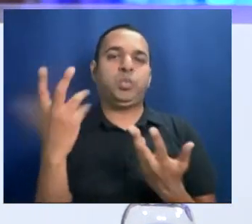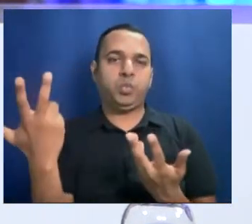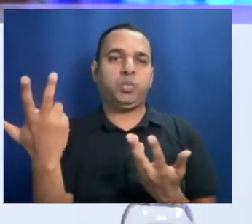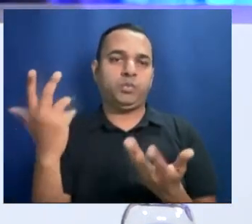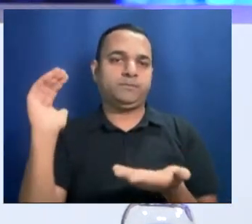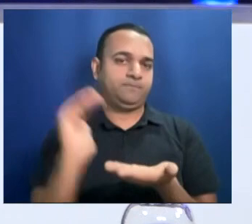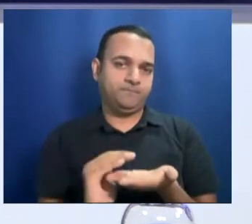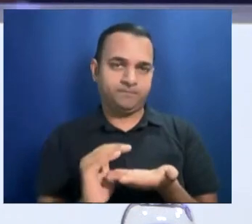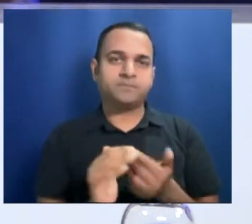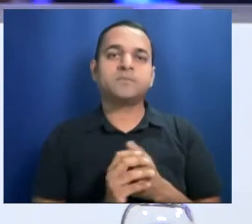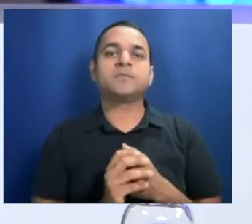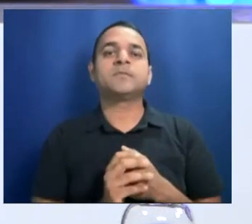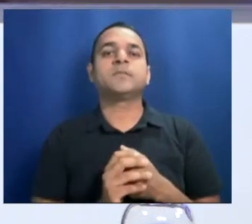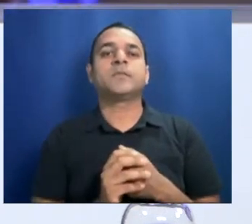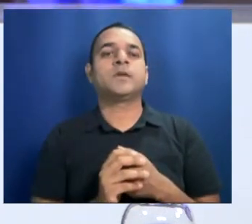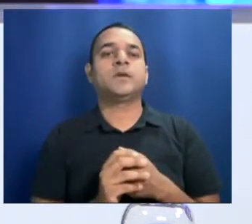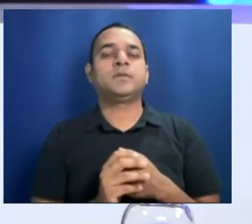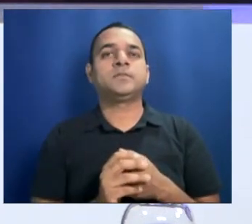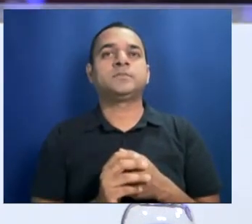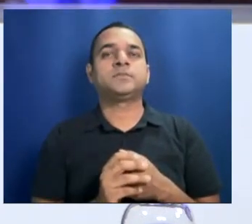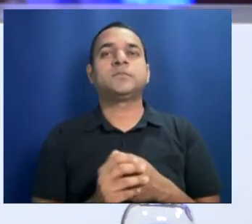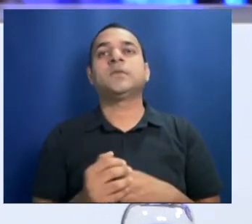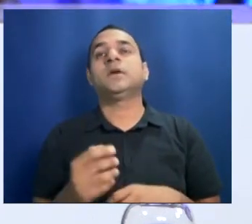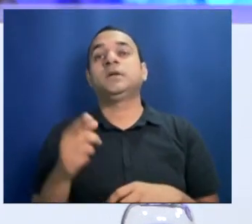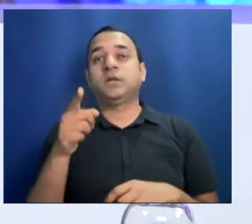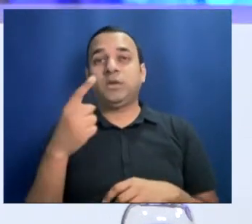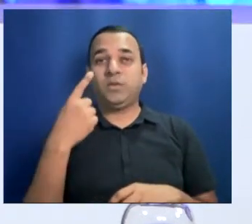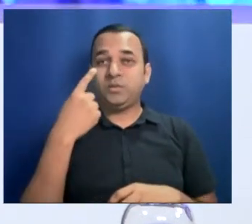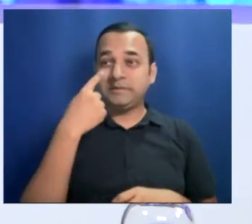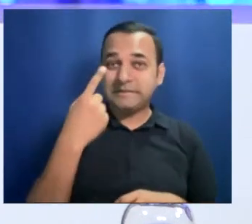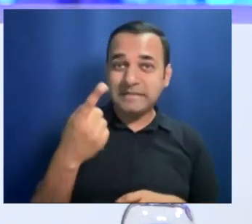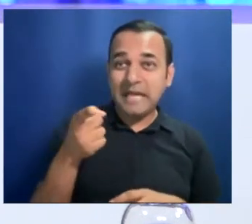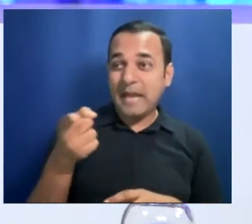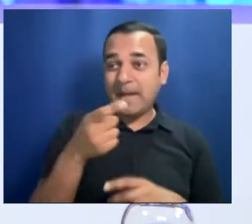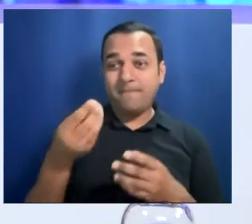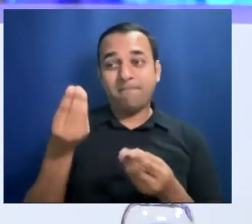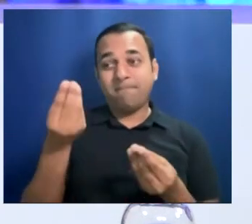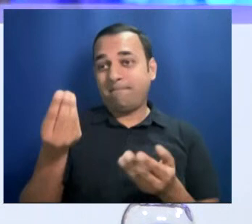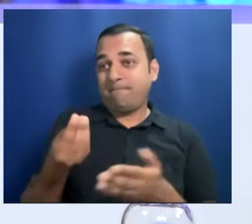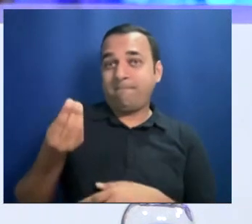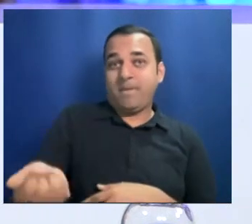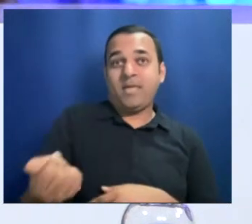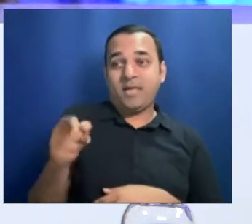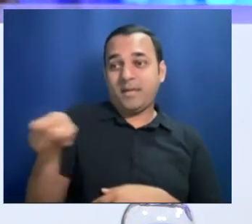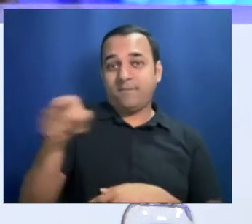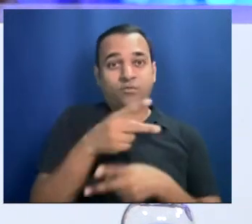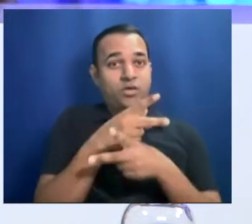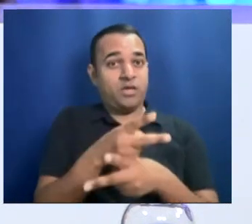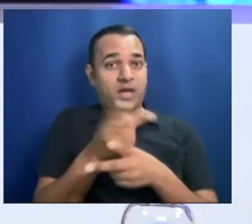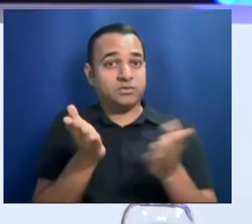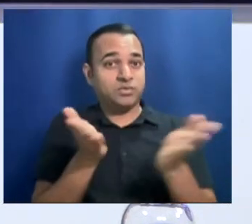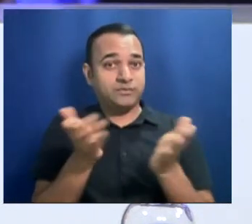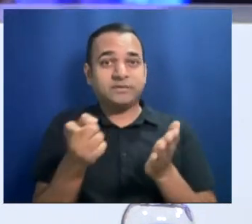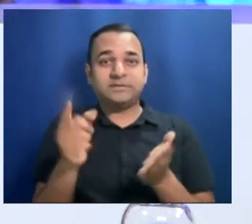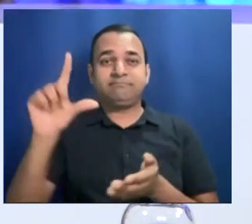When we look at the unpaid care or care provided, informal care provided in household, there we also